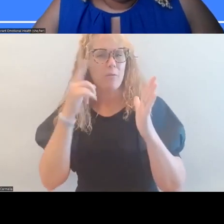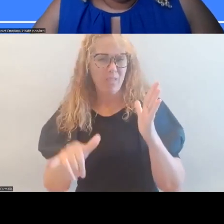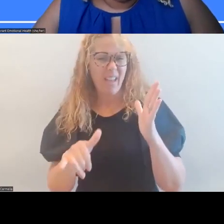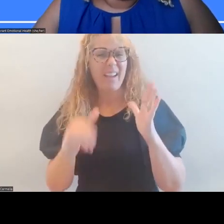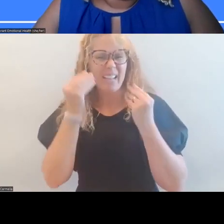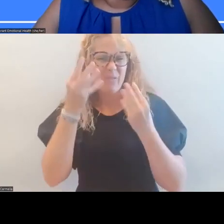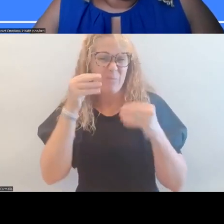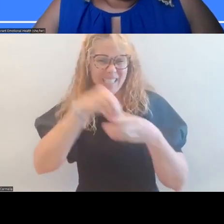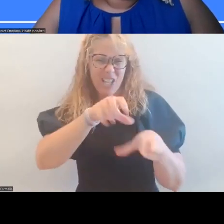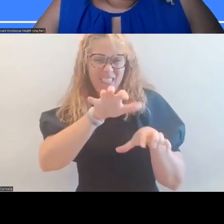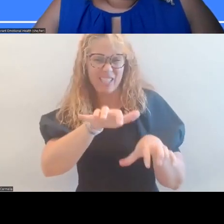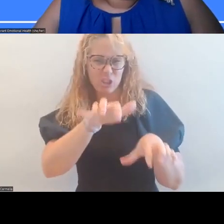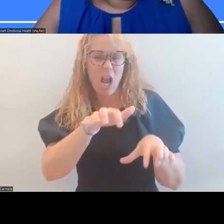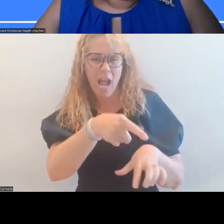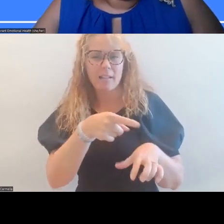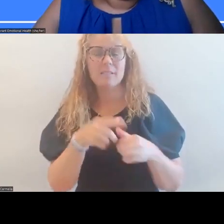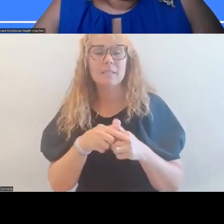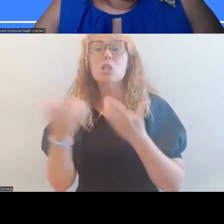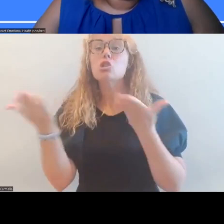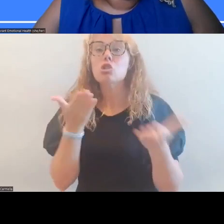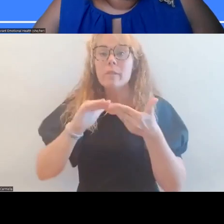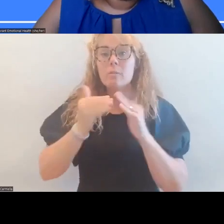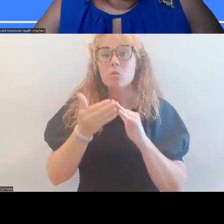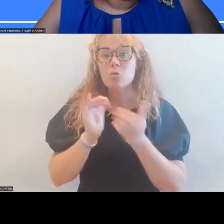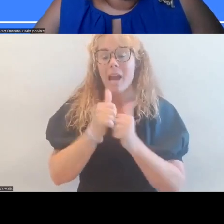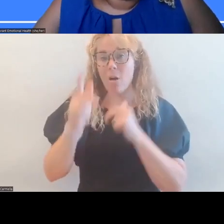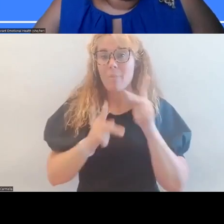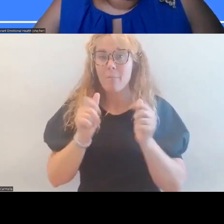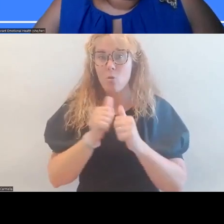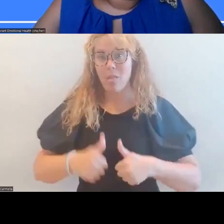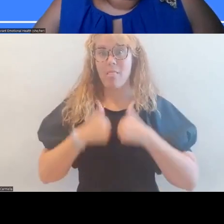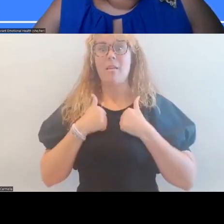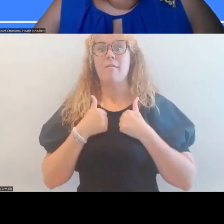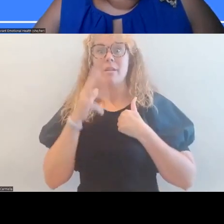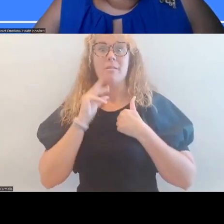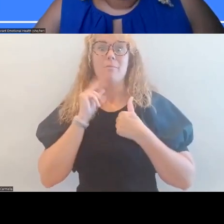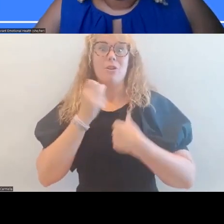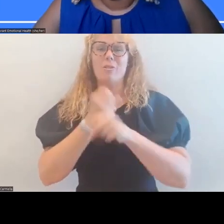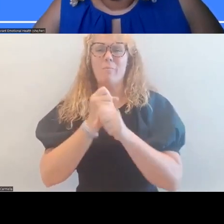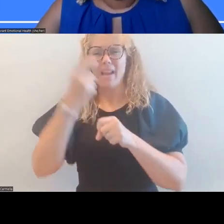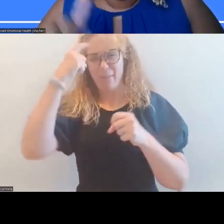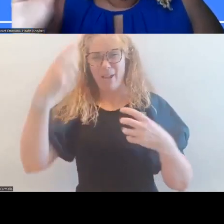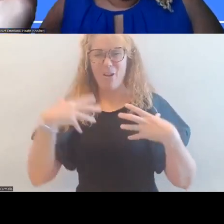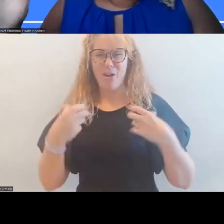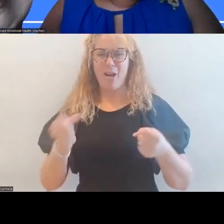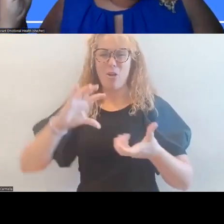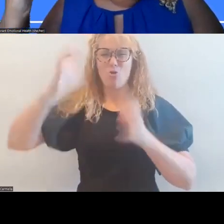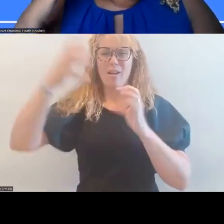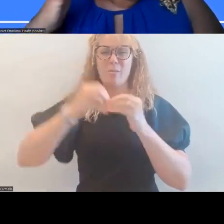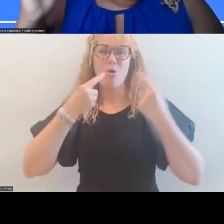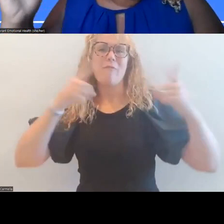chat. Serving our communities, how people with lived experience make mental health crisis services more effective.